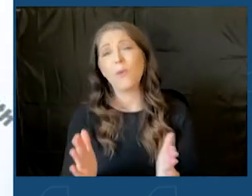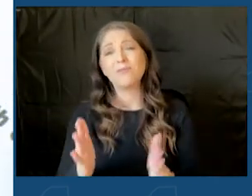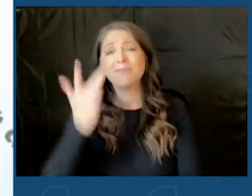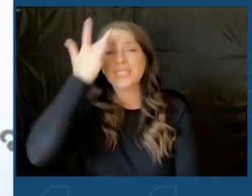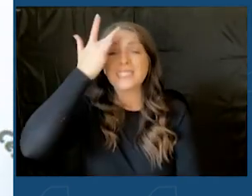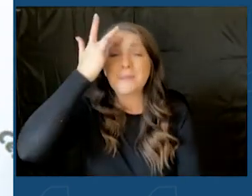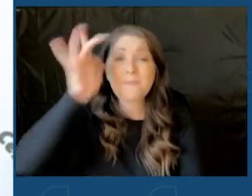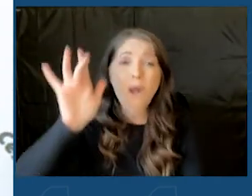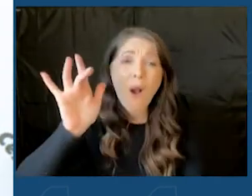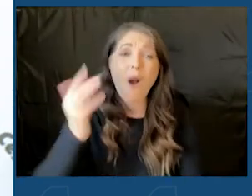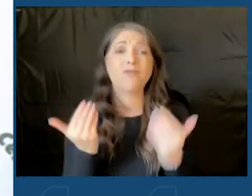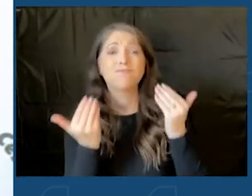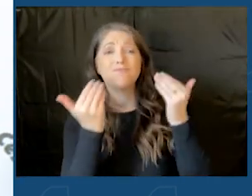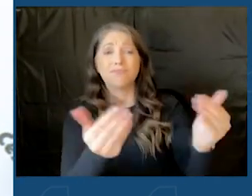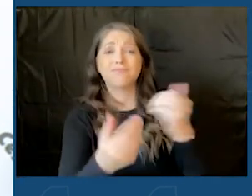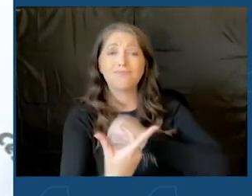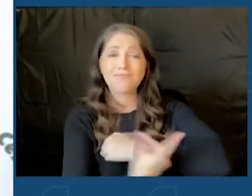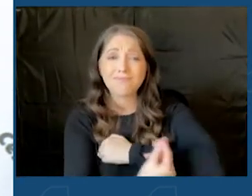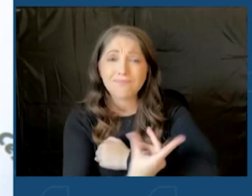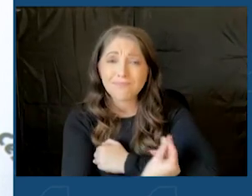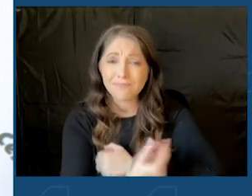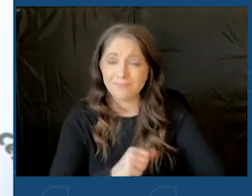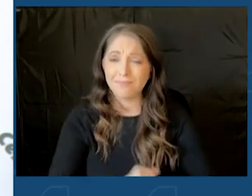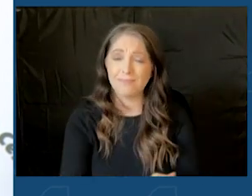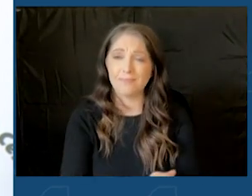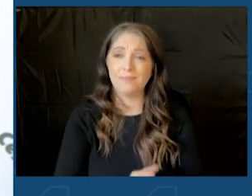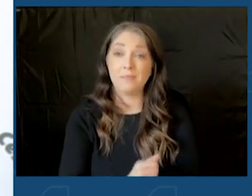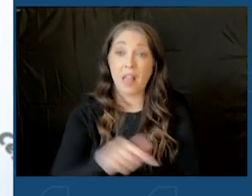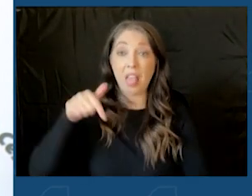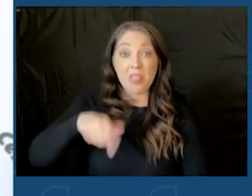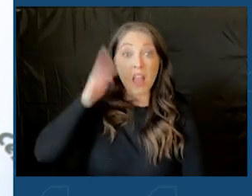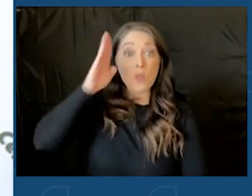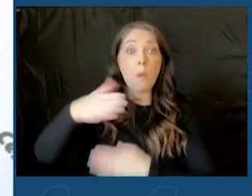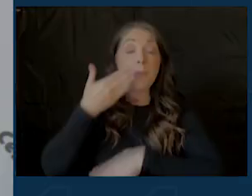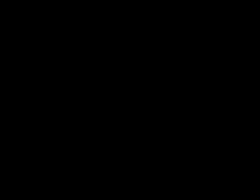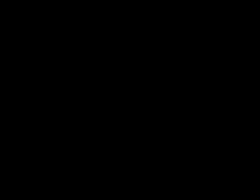it done. This booster is going to be better than all of them because this is tailored to a specific variant.